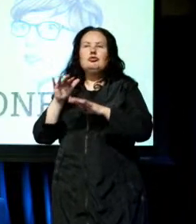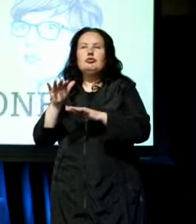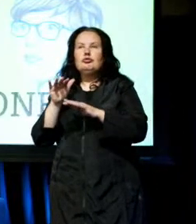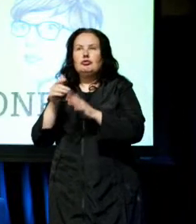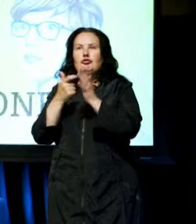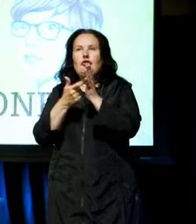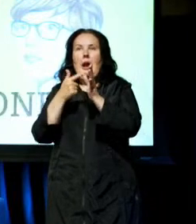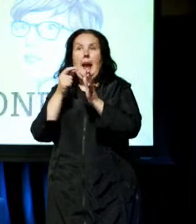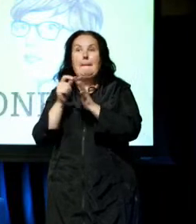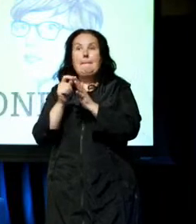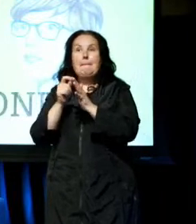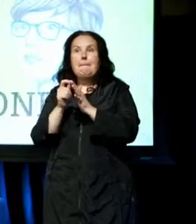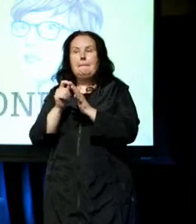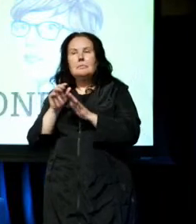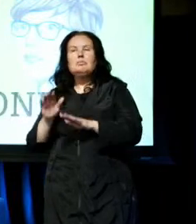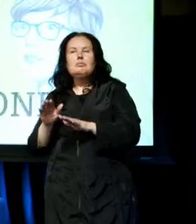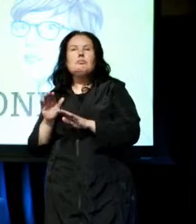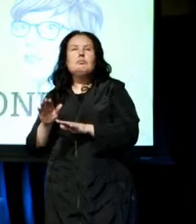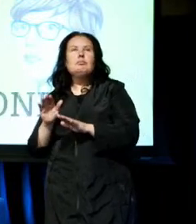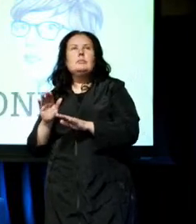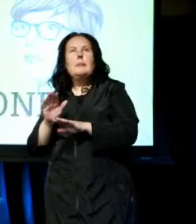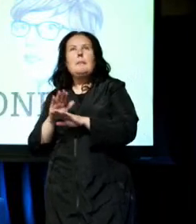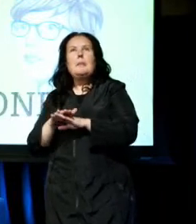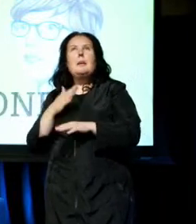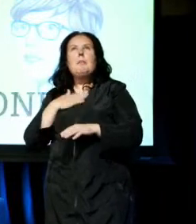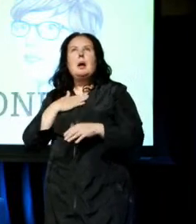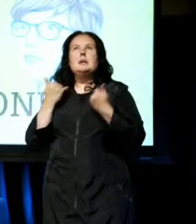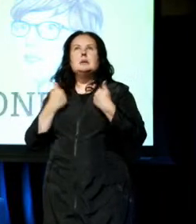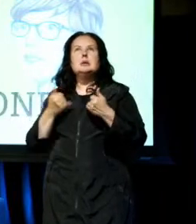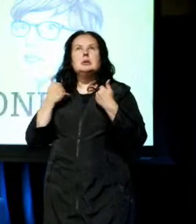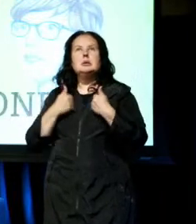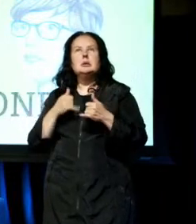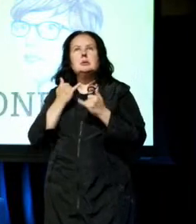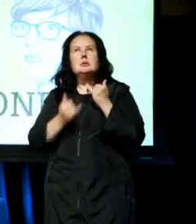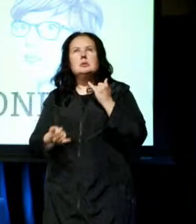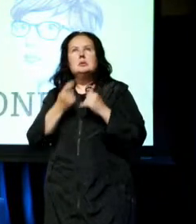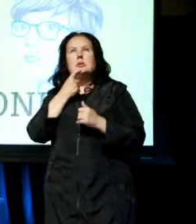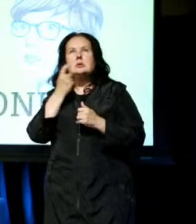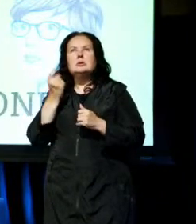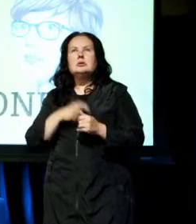ill. I don't know if it was a rap so much as I was just talking very quickly.